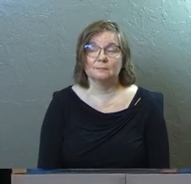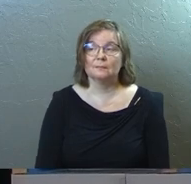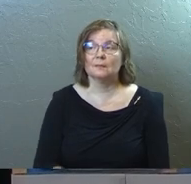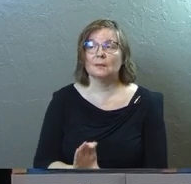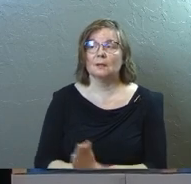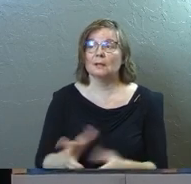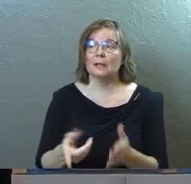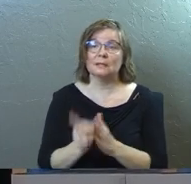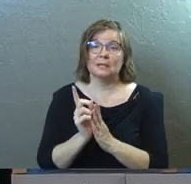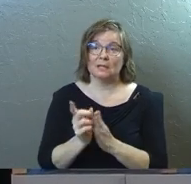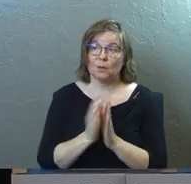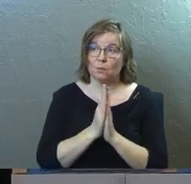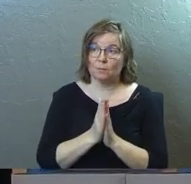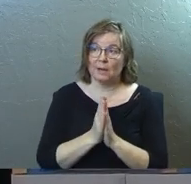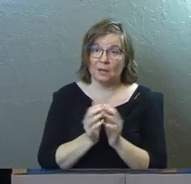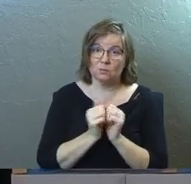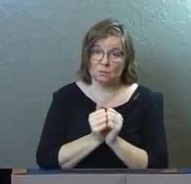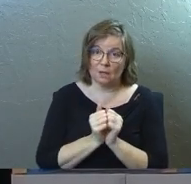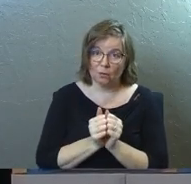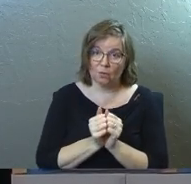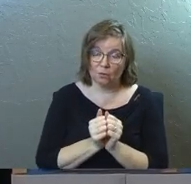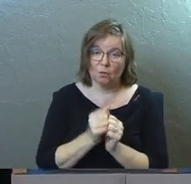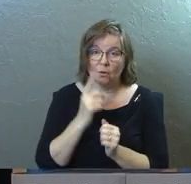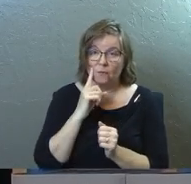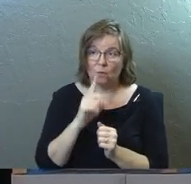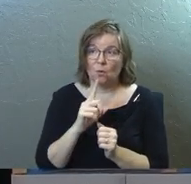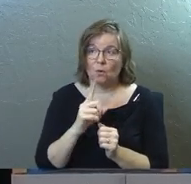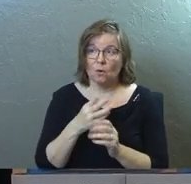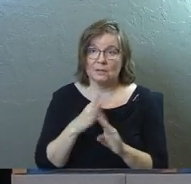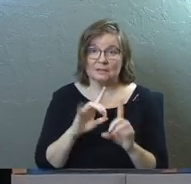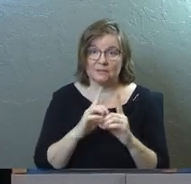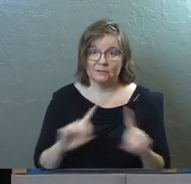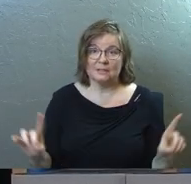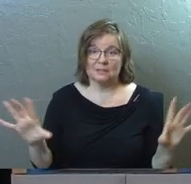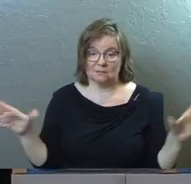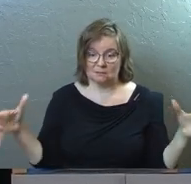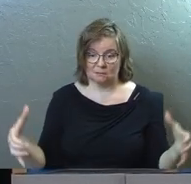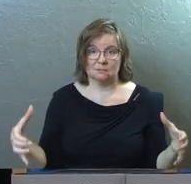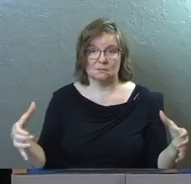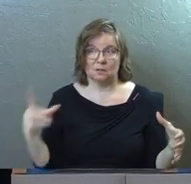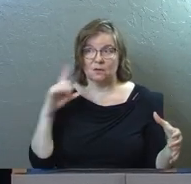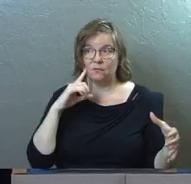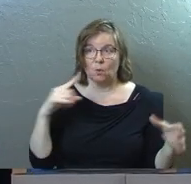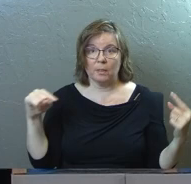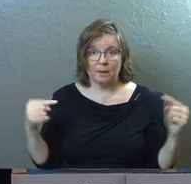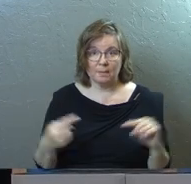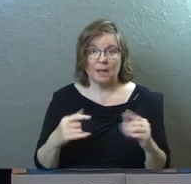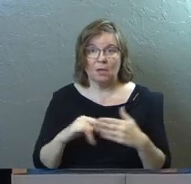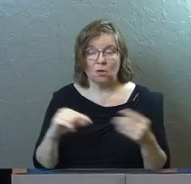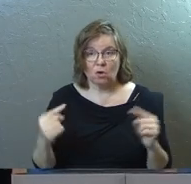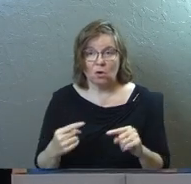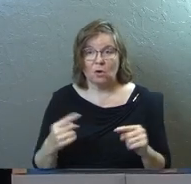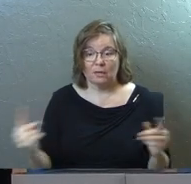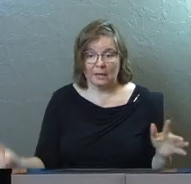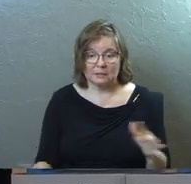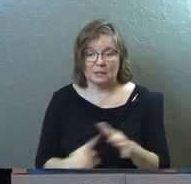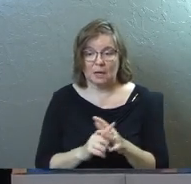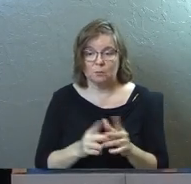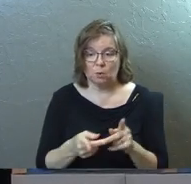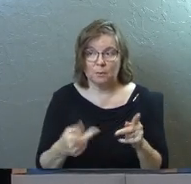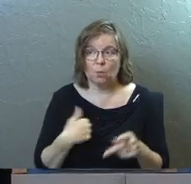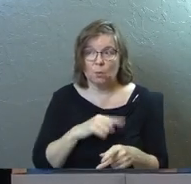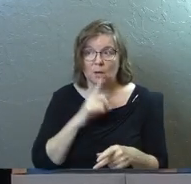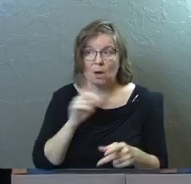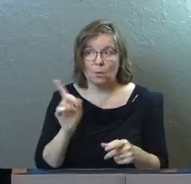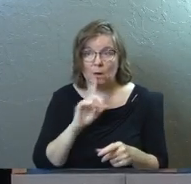Church, let's take a second. Can we pray together for the division in our nation, for the pain, the hurt that's come to a